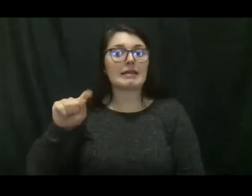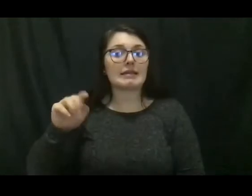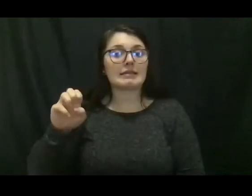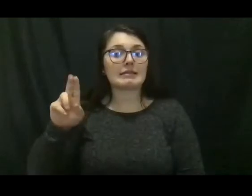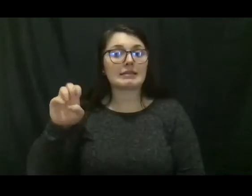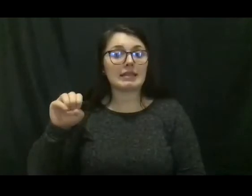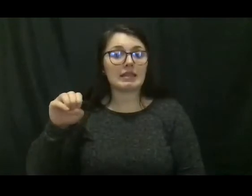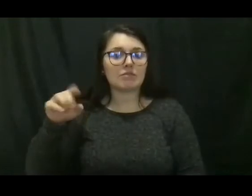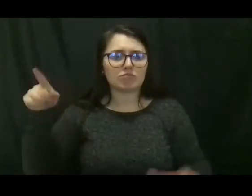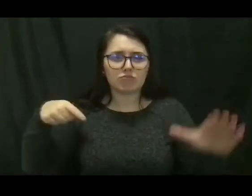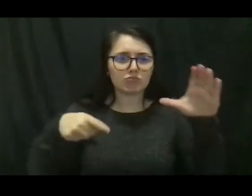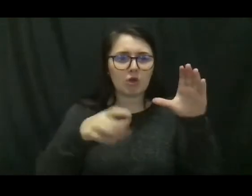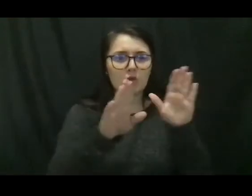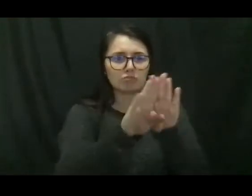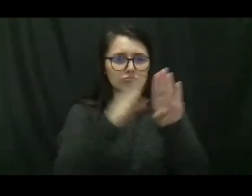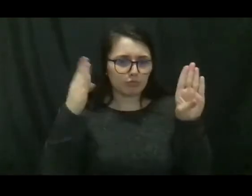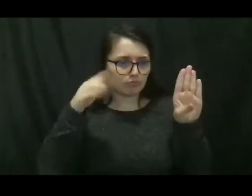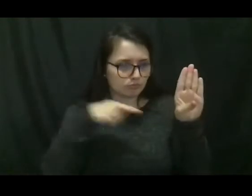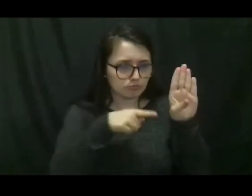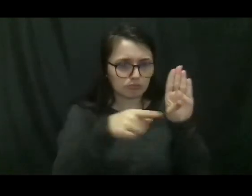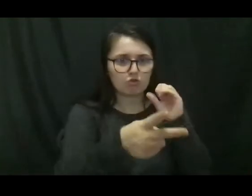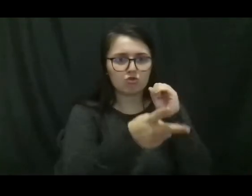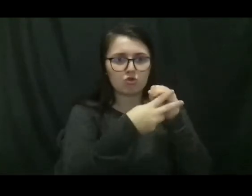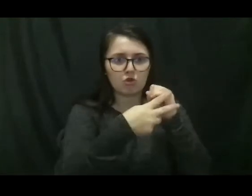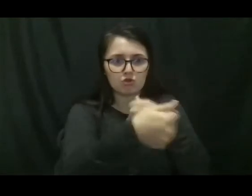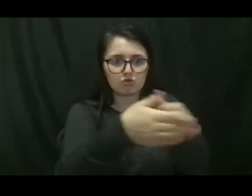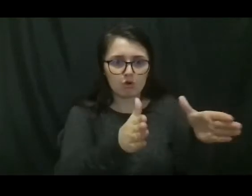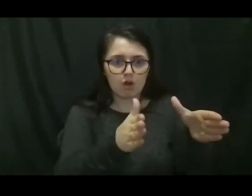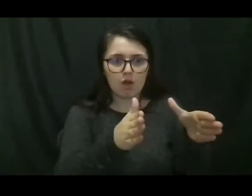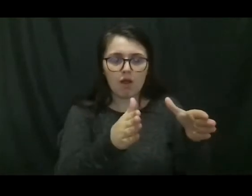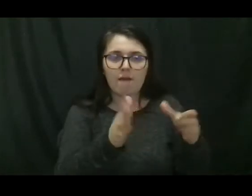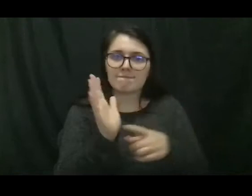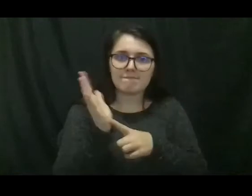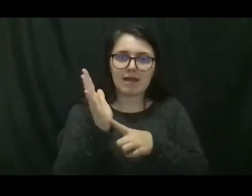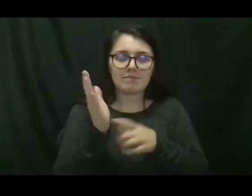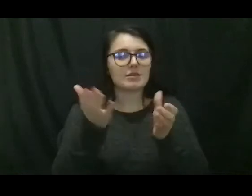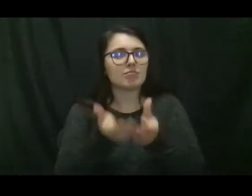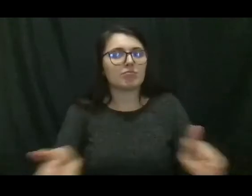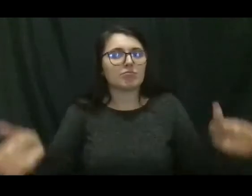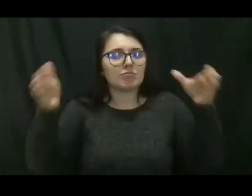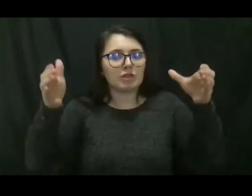room. 5 minutes later, the dumpster diver comes out.